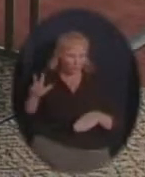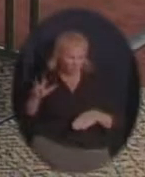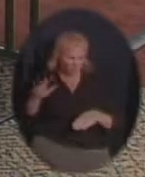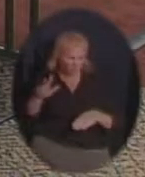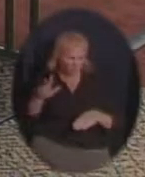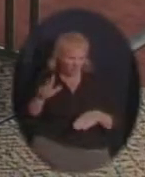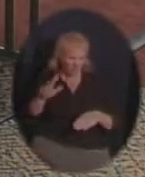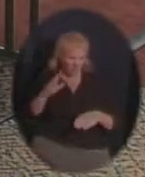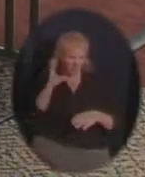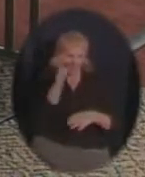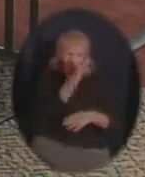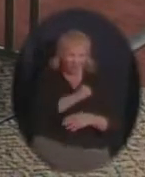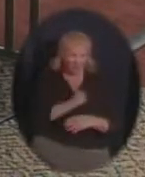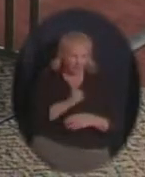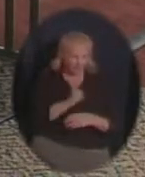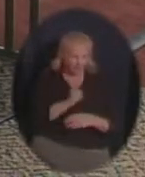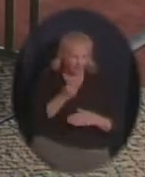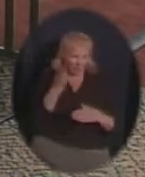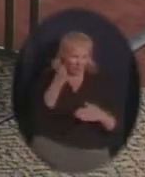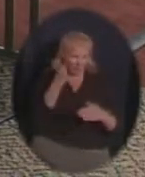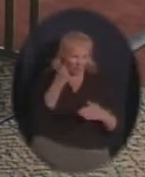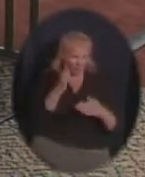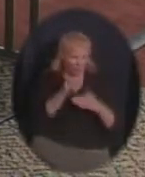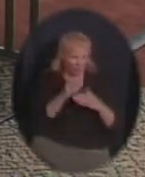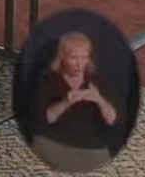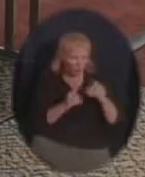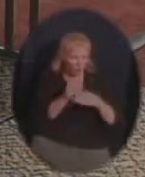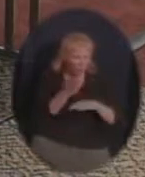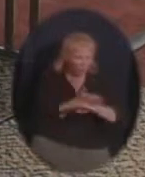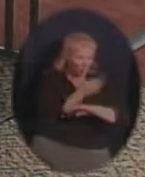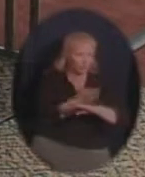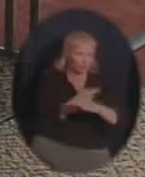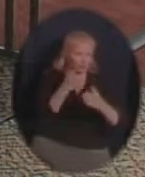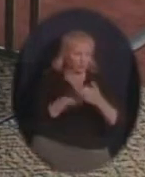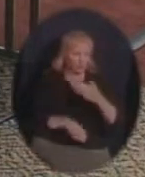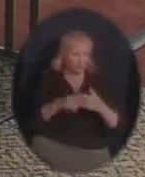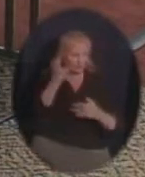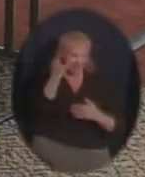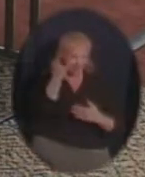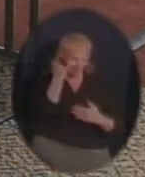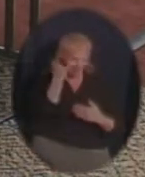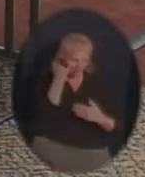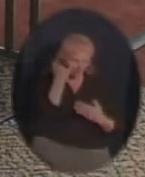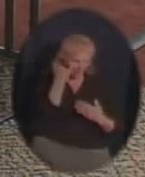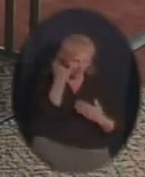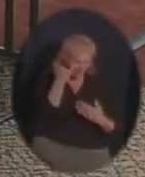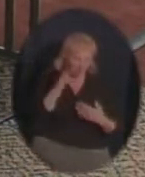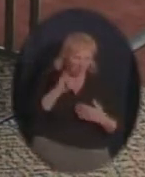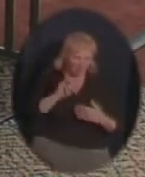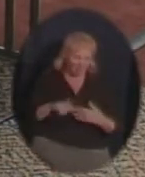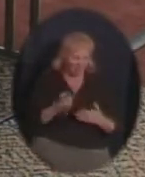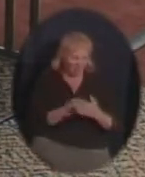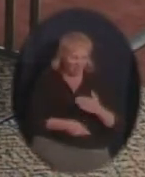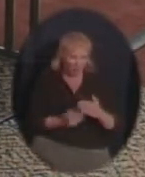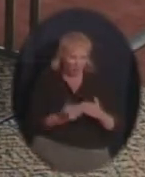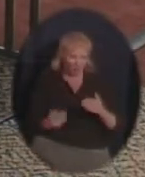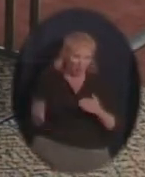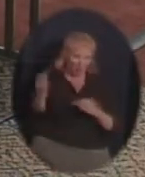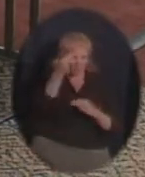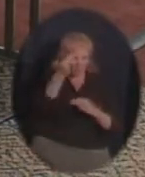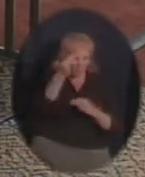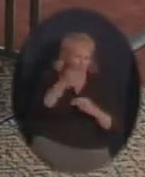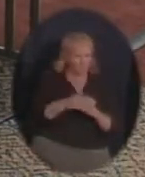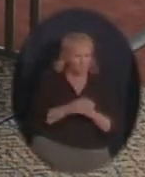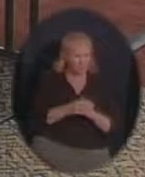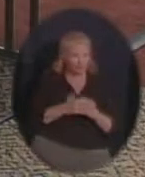cost. If the estimated construction cost were less, our assessment would be less. If the estimated construction cost were higher, there are a